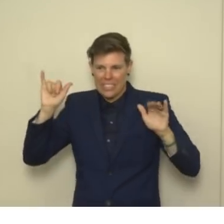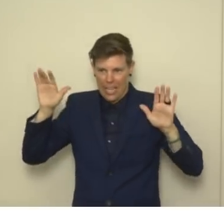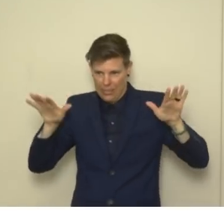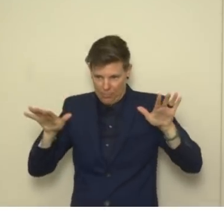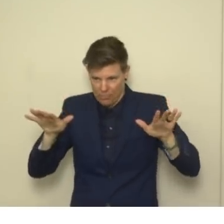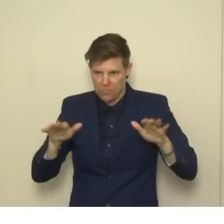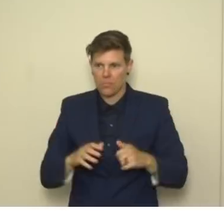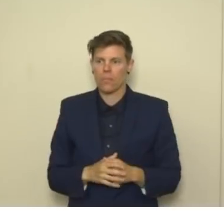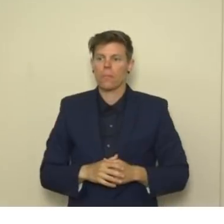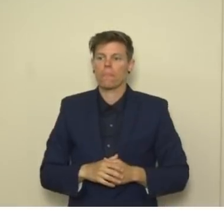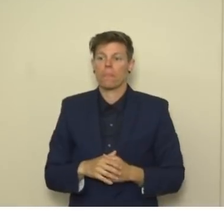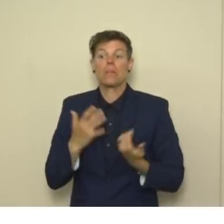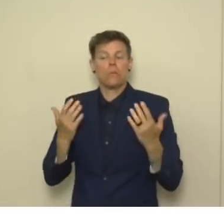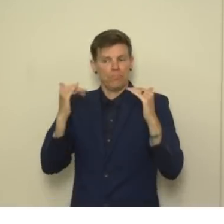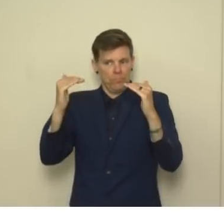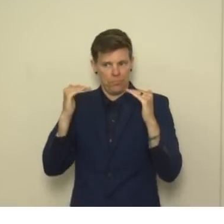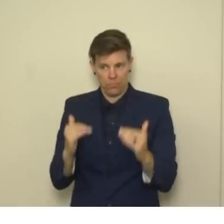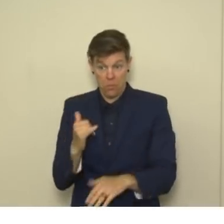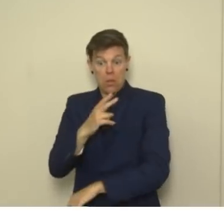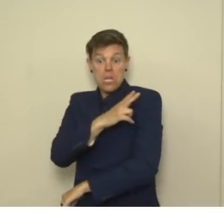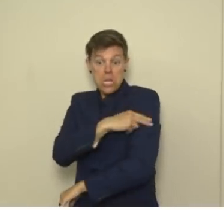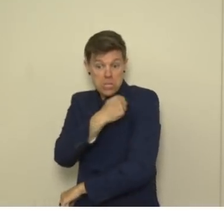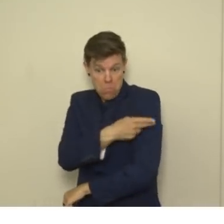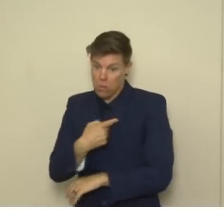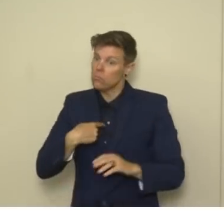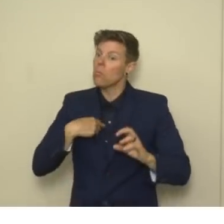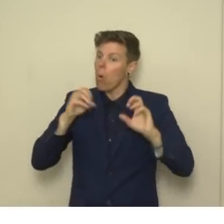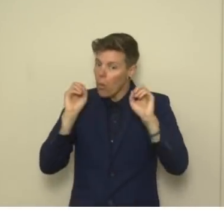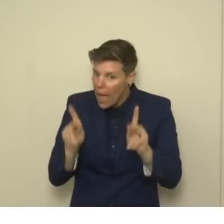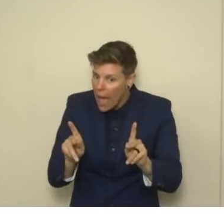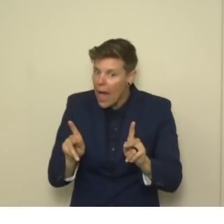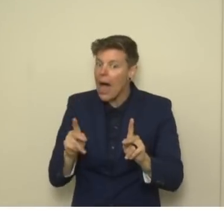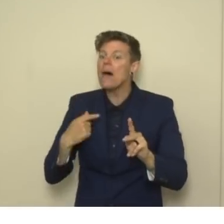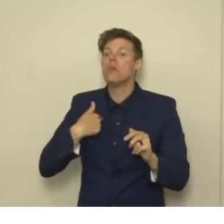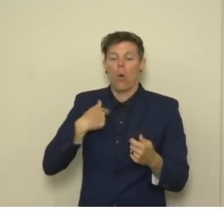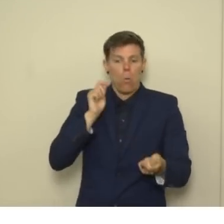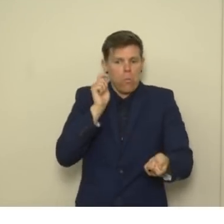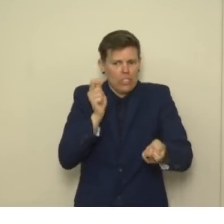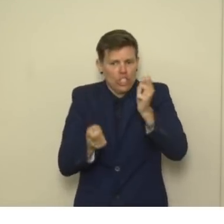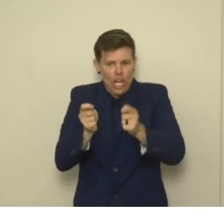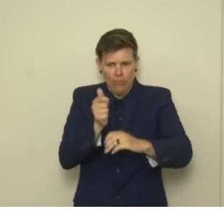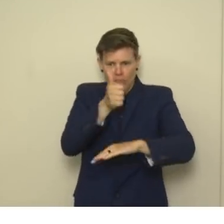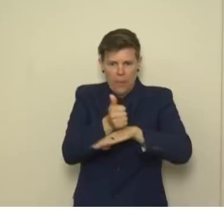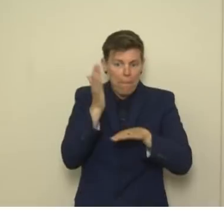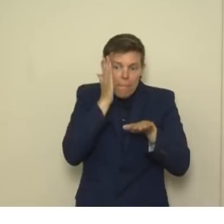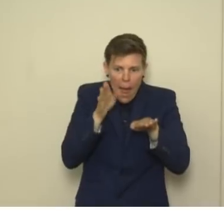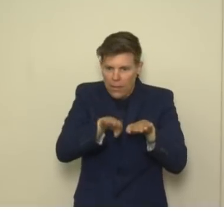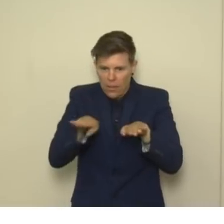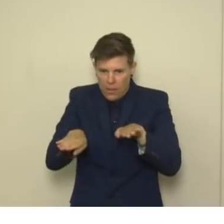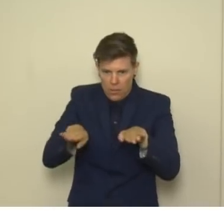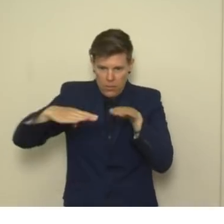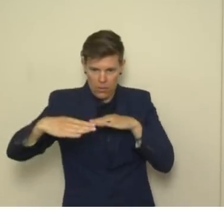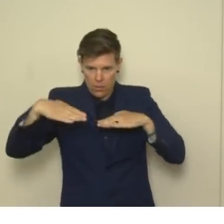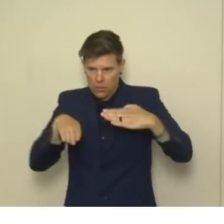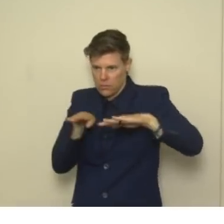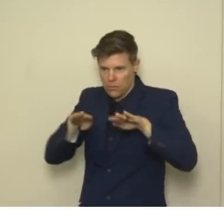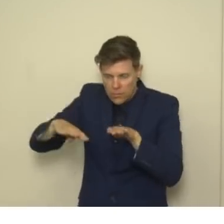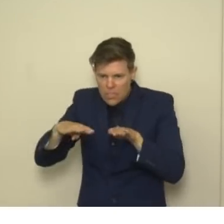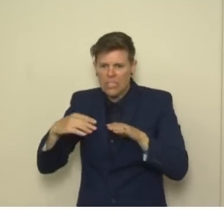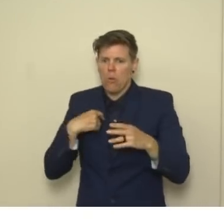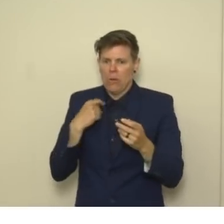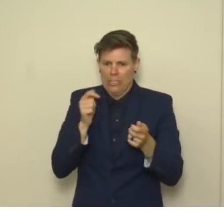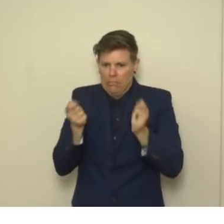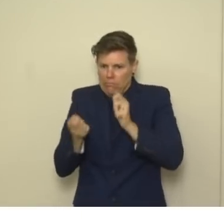their hospital beds and ICU beds, and we'll have different newer numbers for you next week, similar to these,